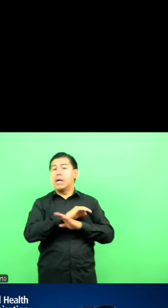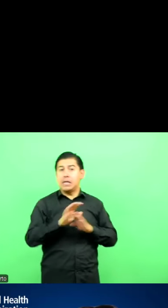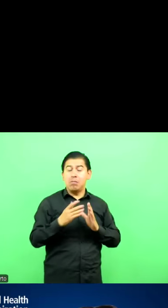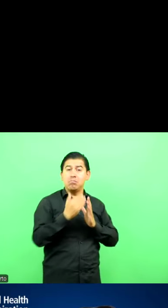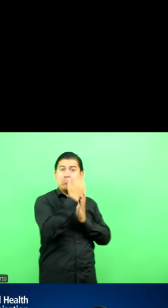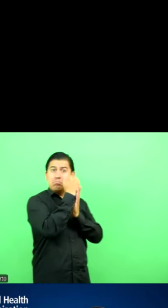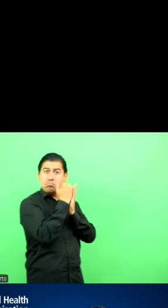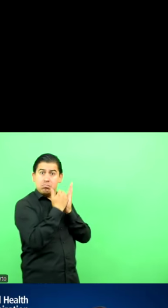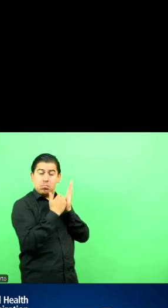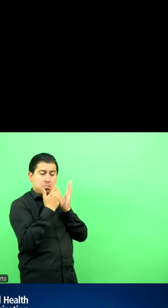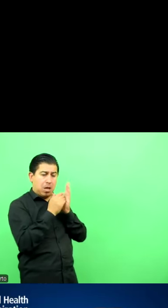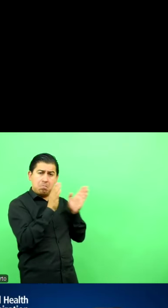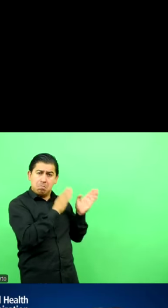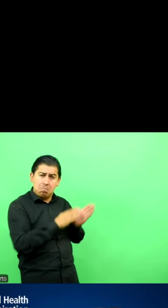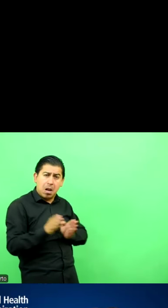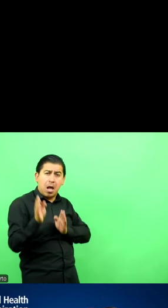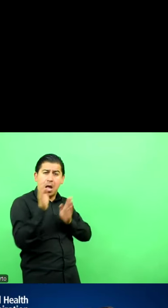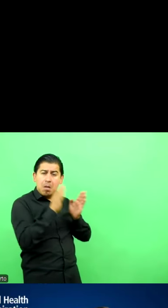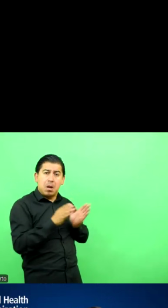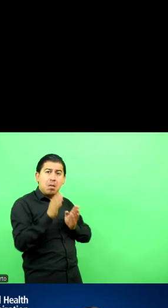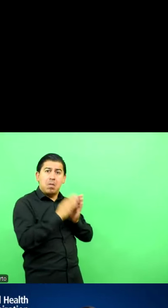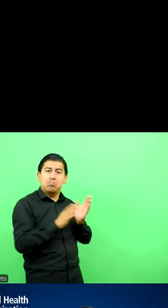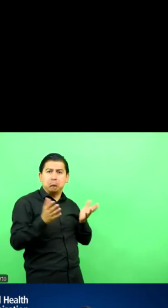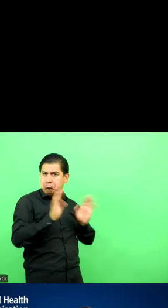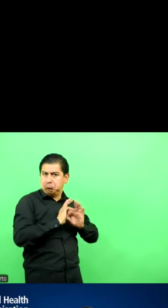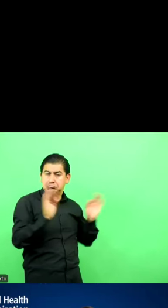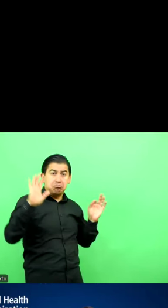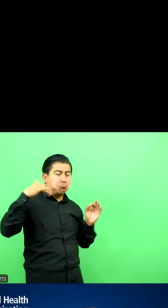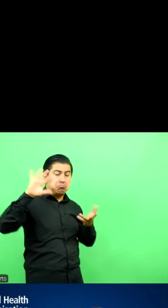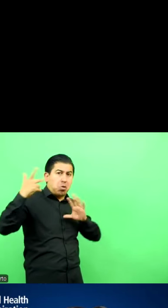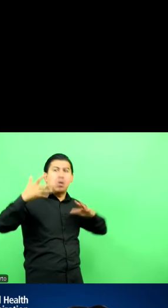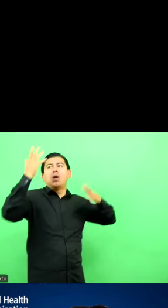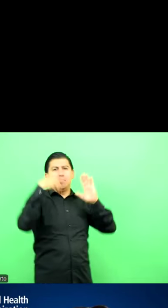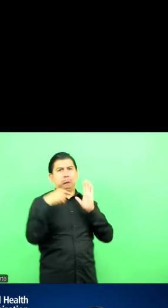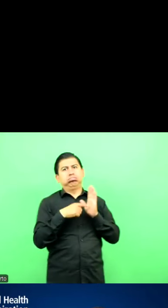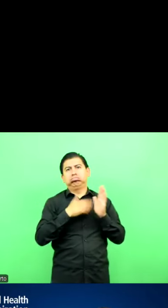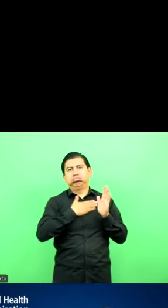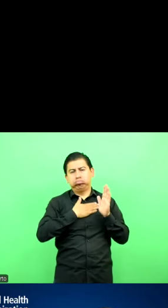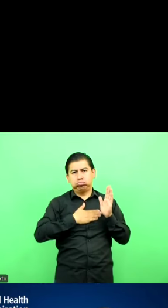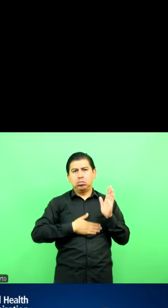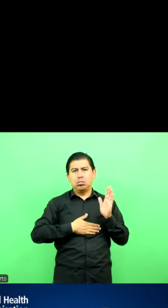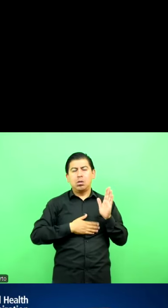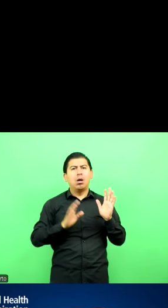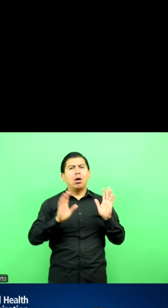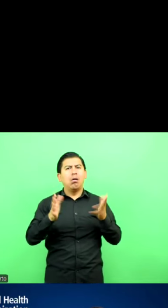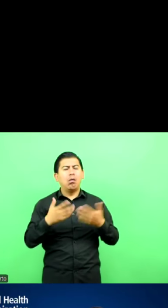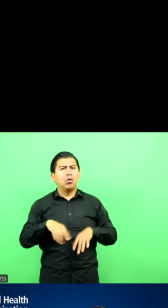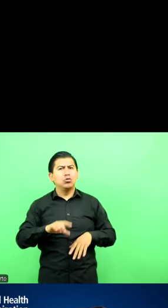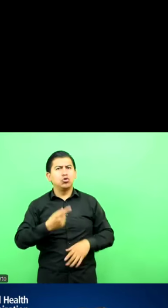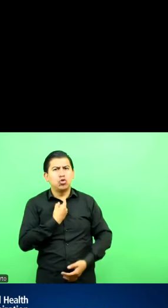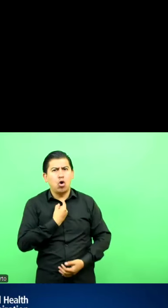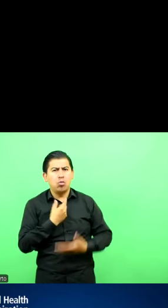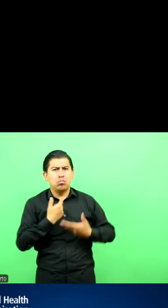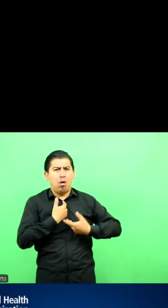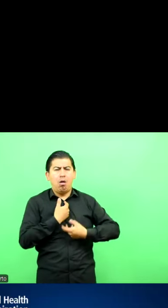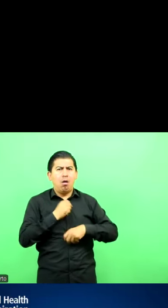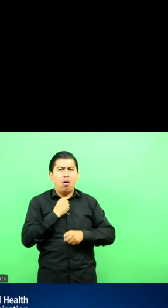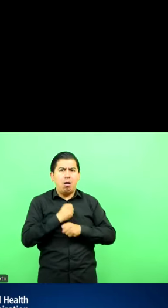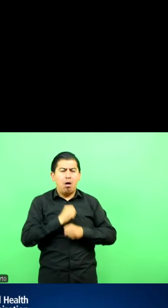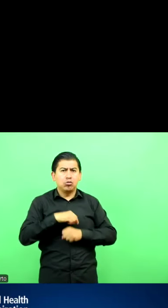ourselves? Any of us around the table. If you see on this side, you will see that a lot of people are engaged in it. It's not only job alone